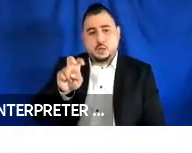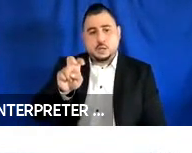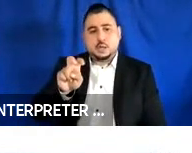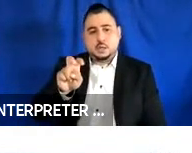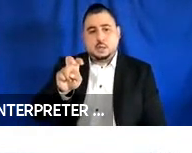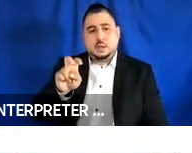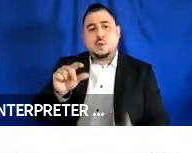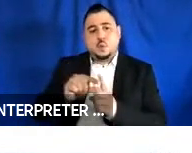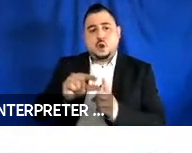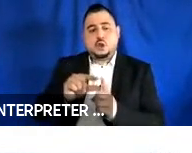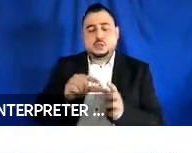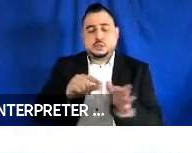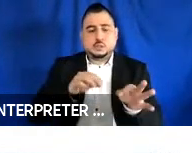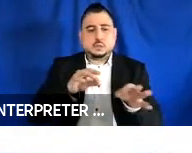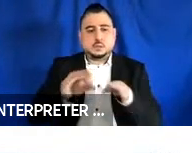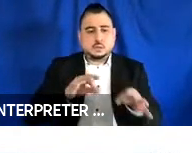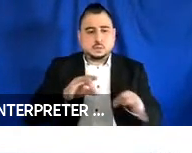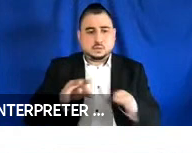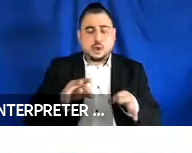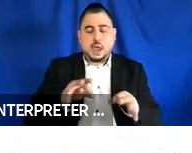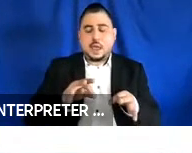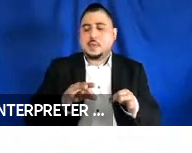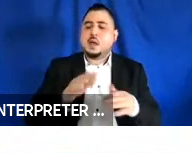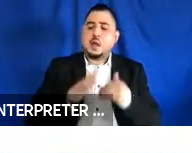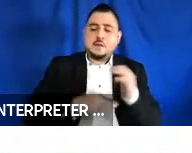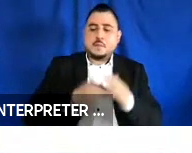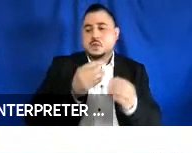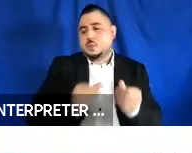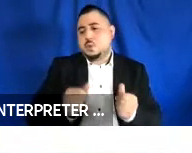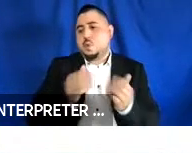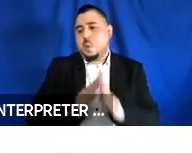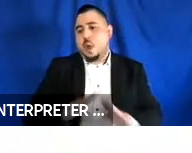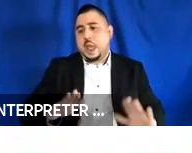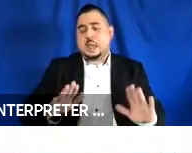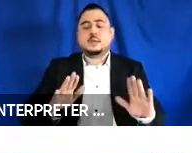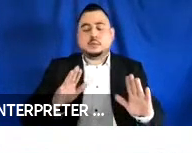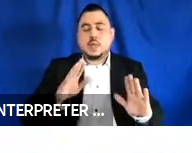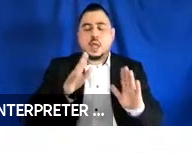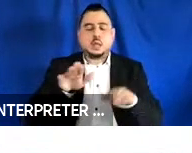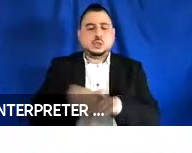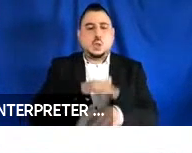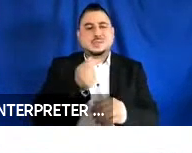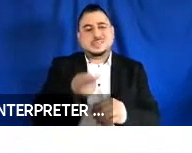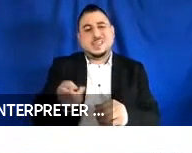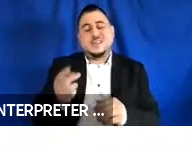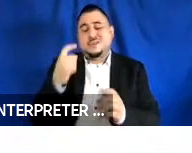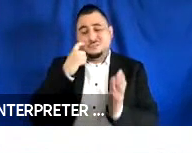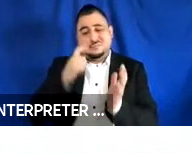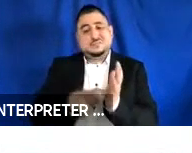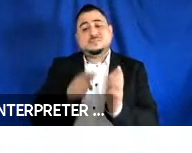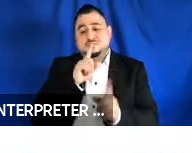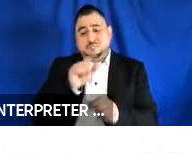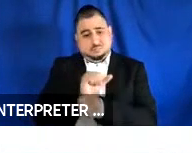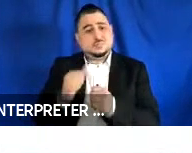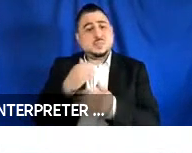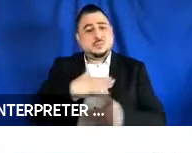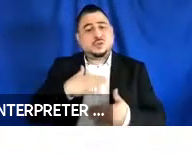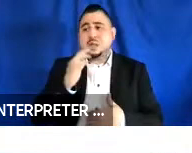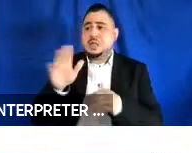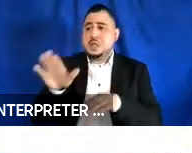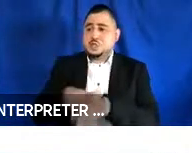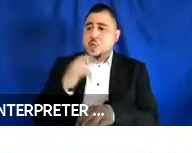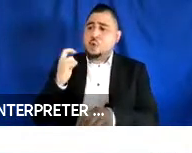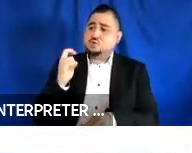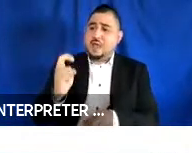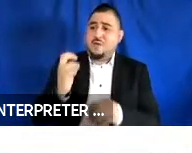frequently used to describe the trip included comfortable, smooth, quiet, and slow. Several noted that they actually appreciated the slow travel speed as